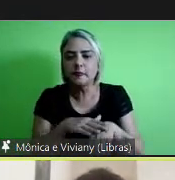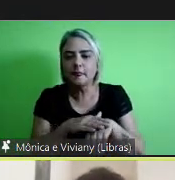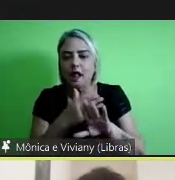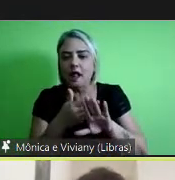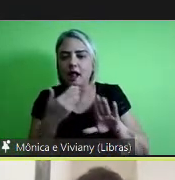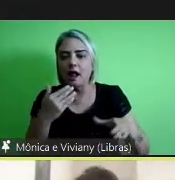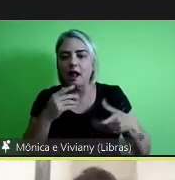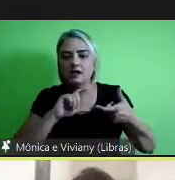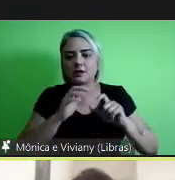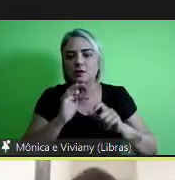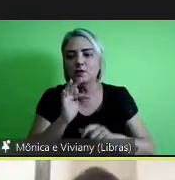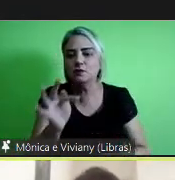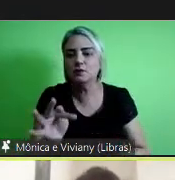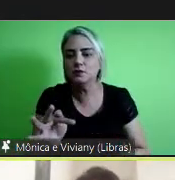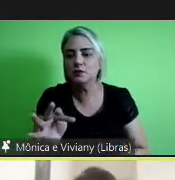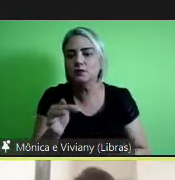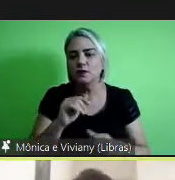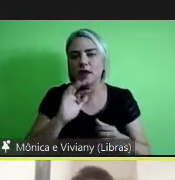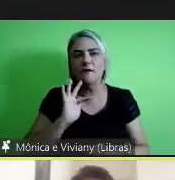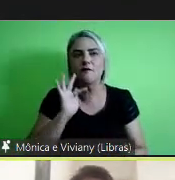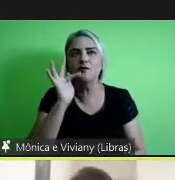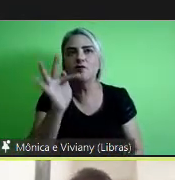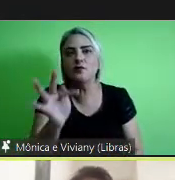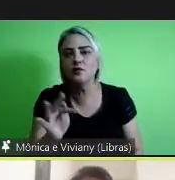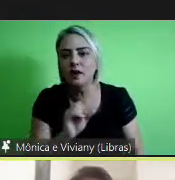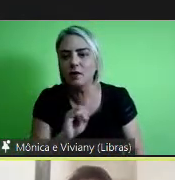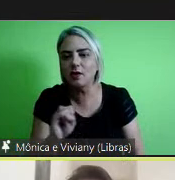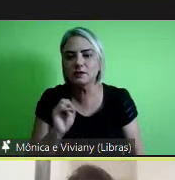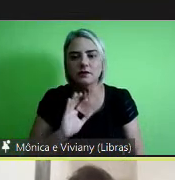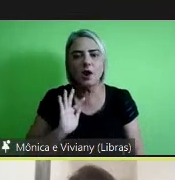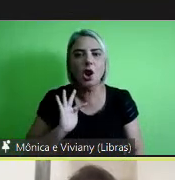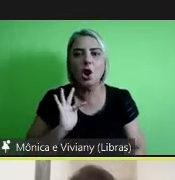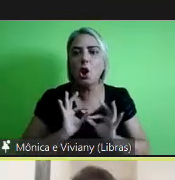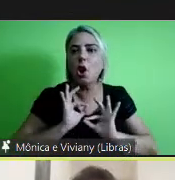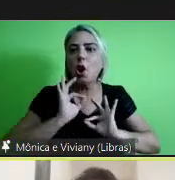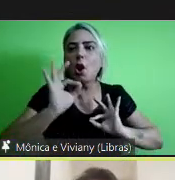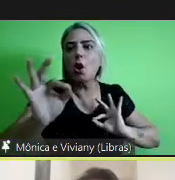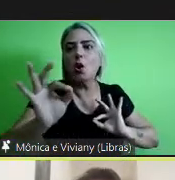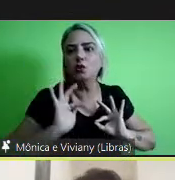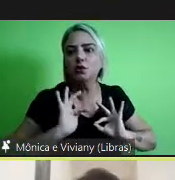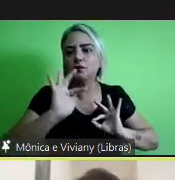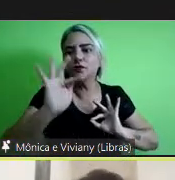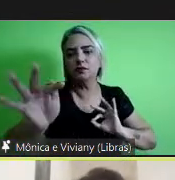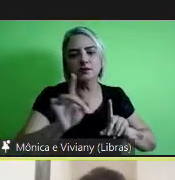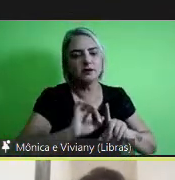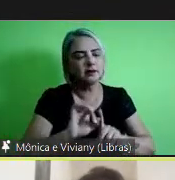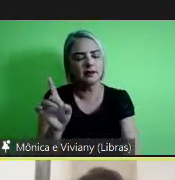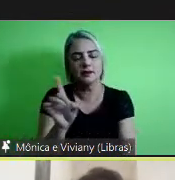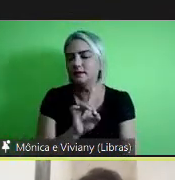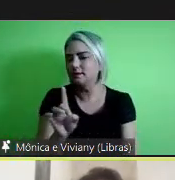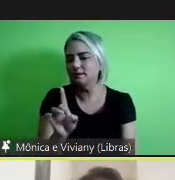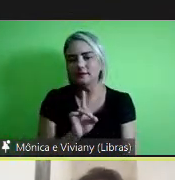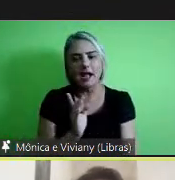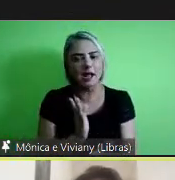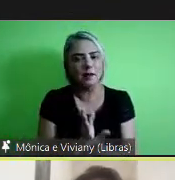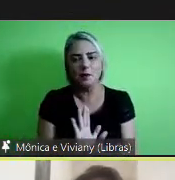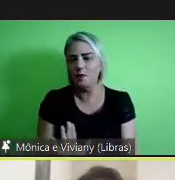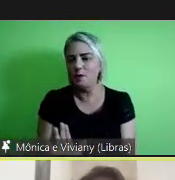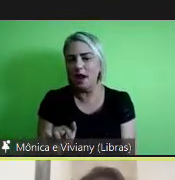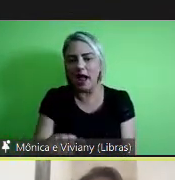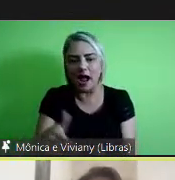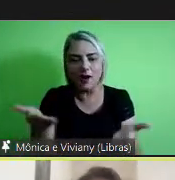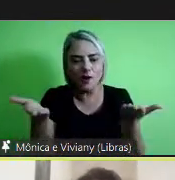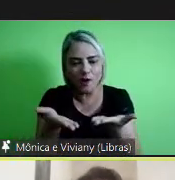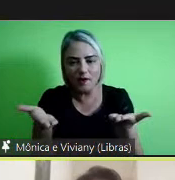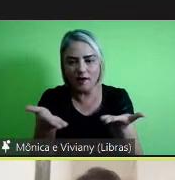we postponed this conversation and we used to say that, oh, the next generation will deal with this. And as if it was just a matter in the